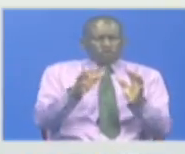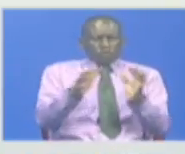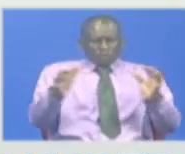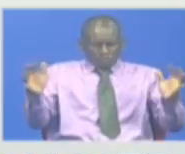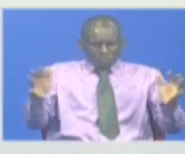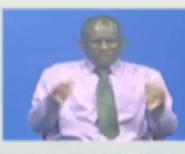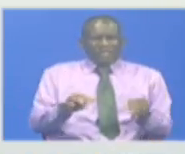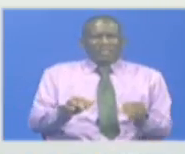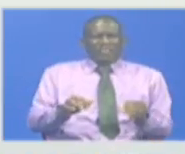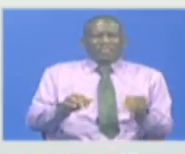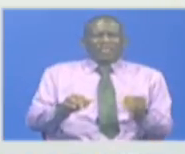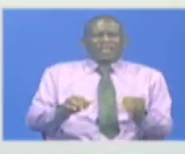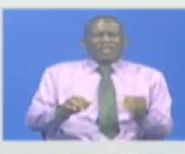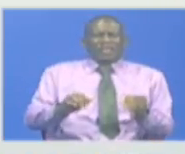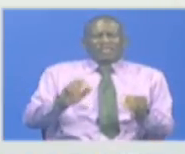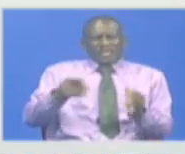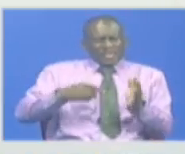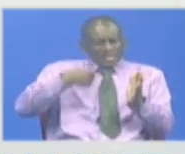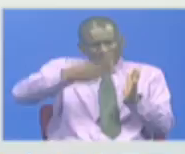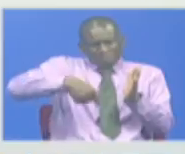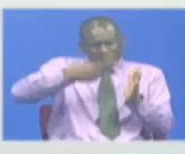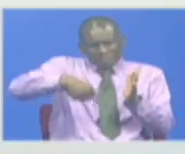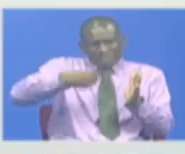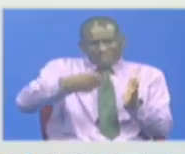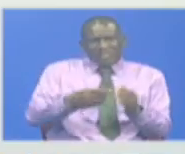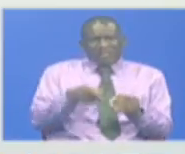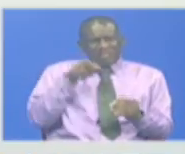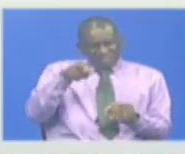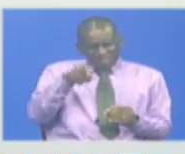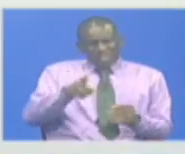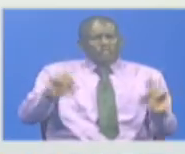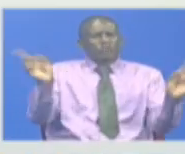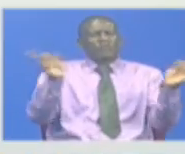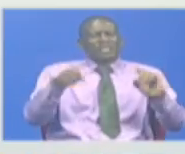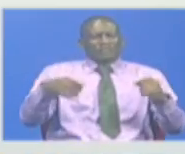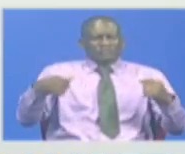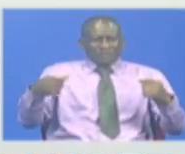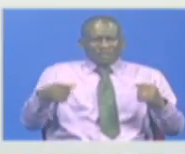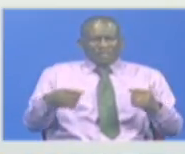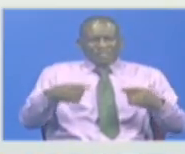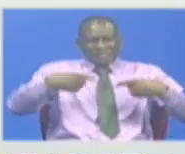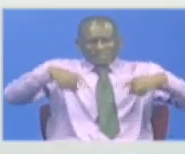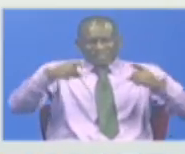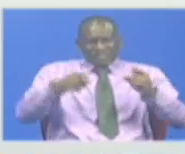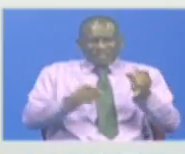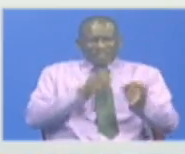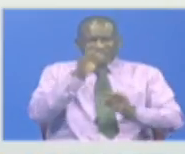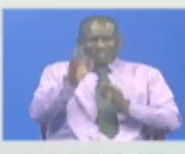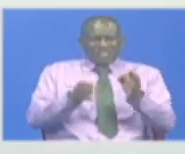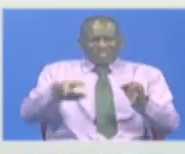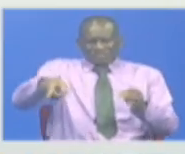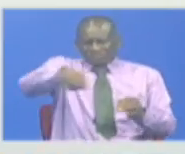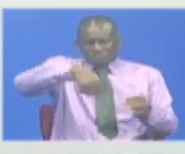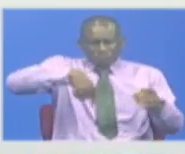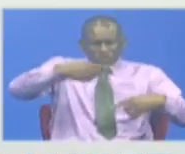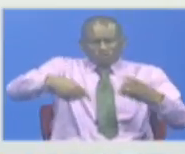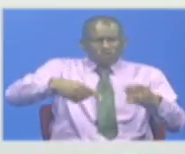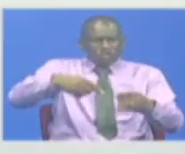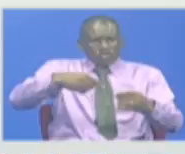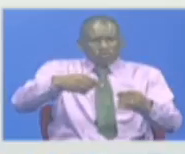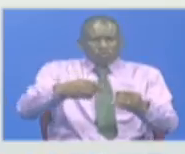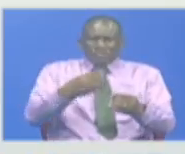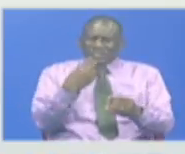local industrial footprint, this will never happen if we continue treating our